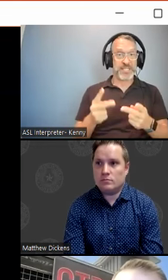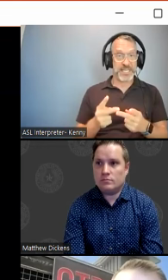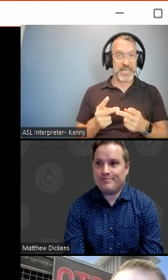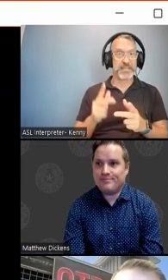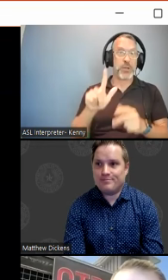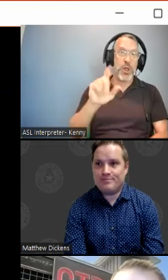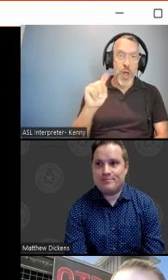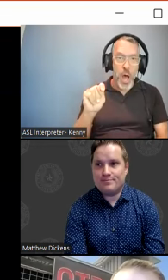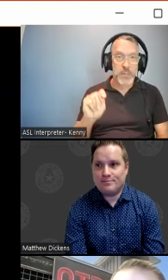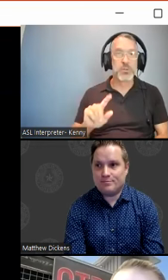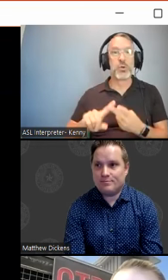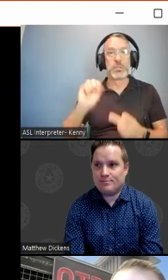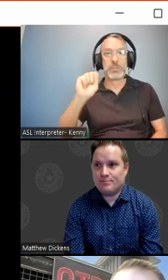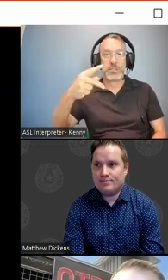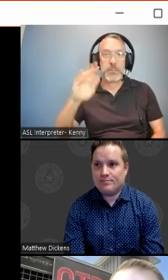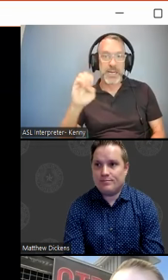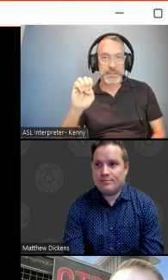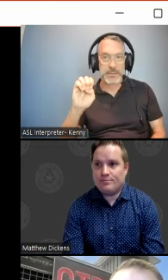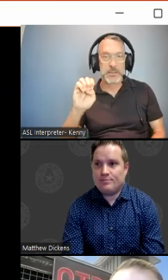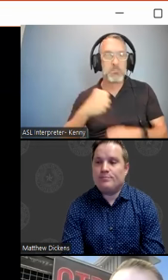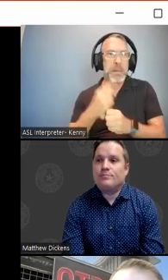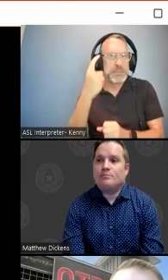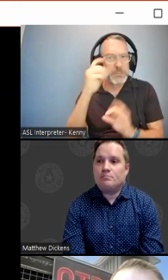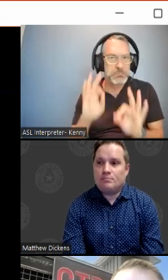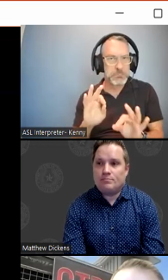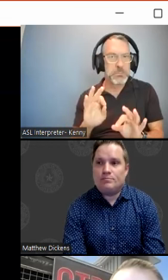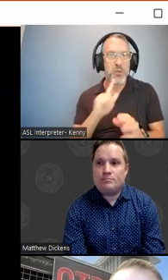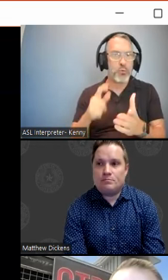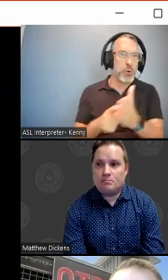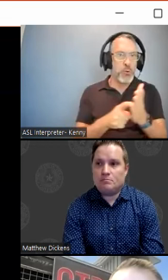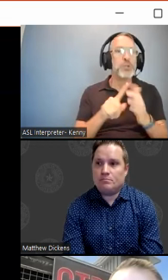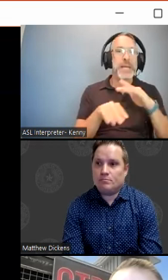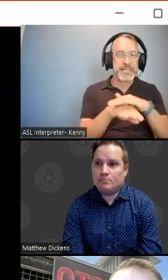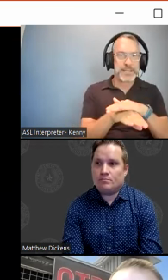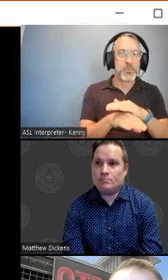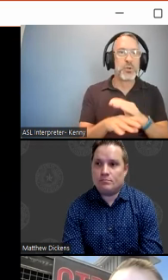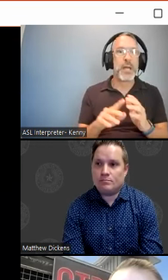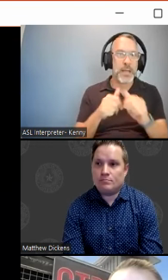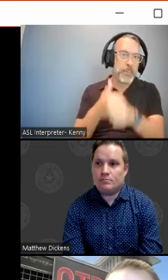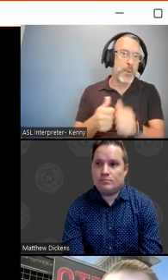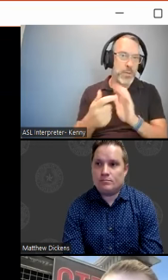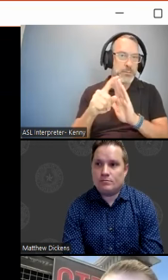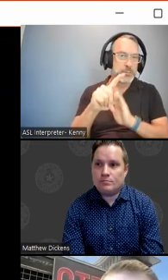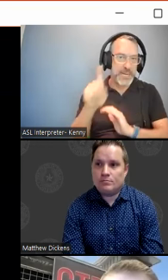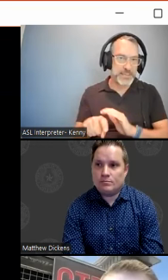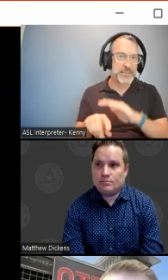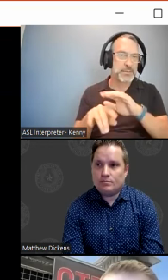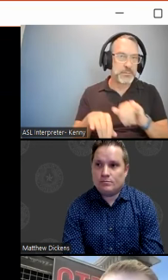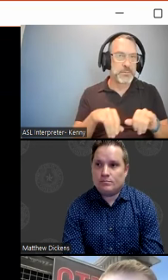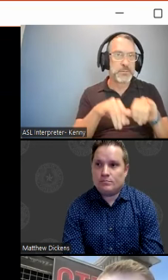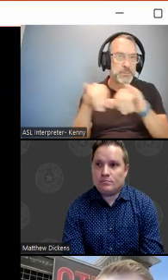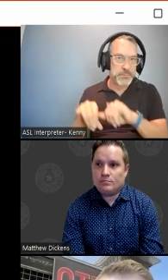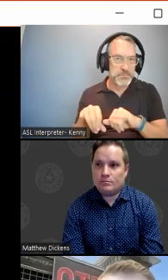or spaces, that makes sense. Those are required to be accessible and comply with the Texas accessibility standards